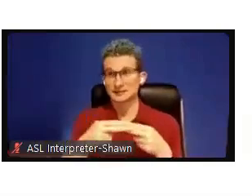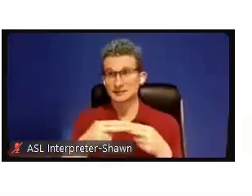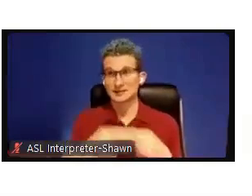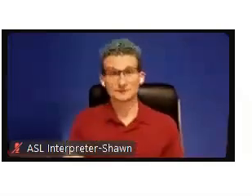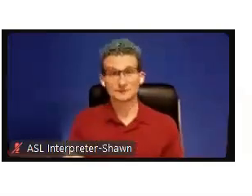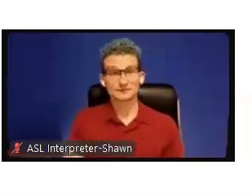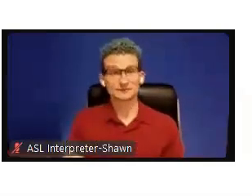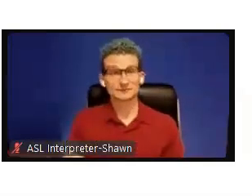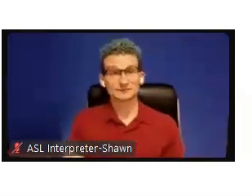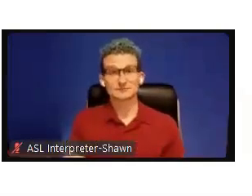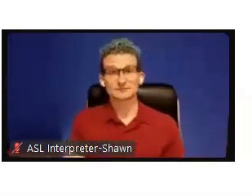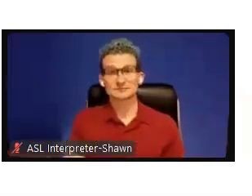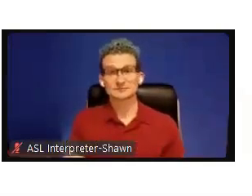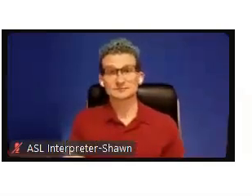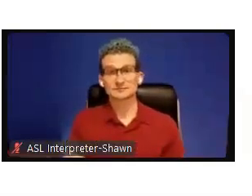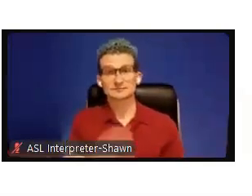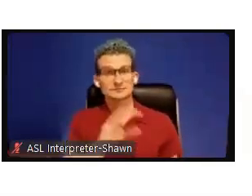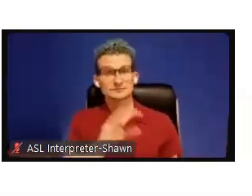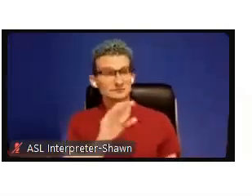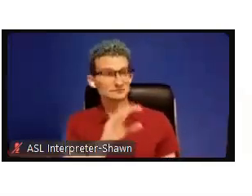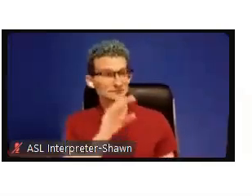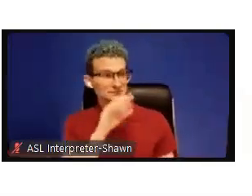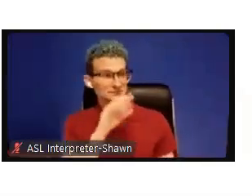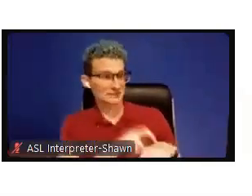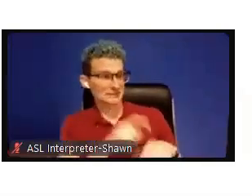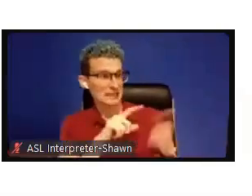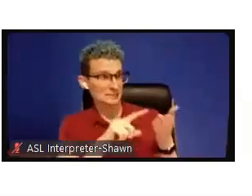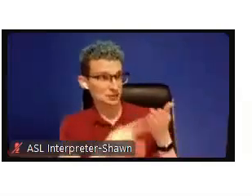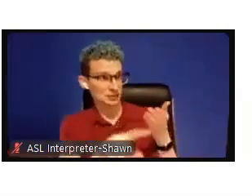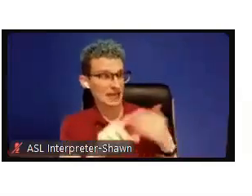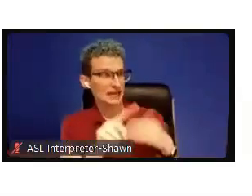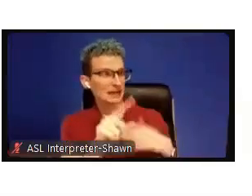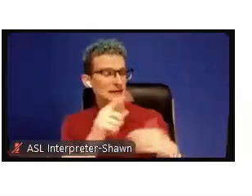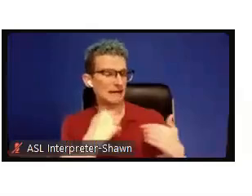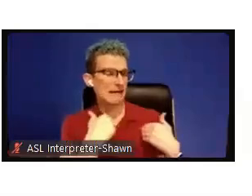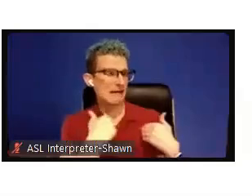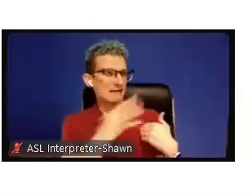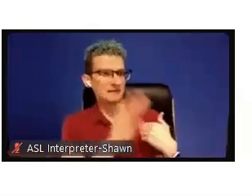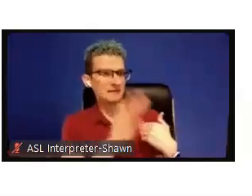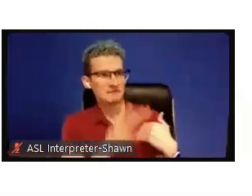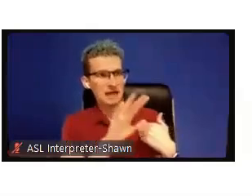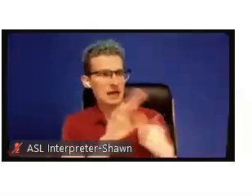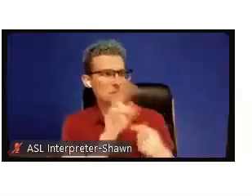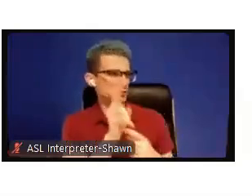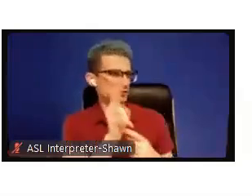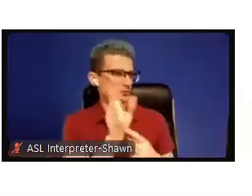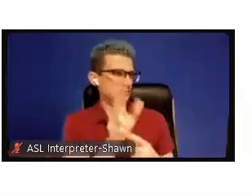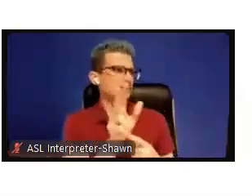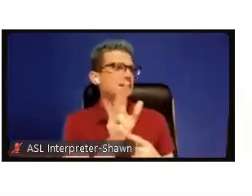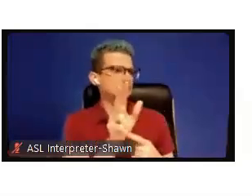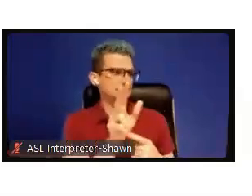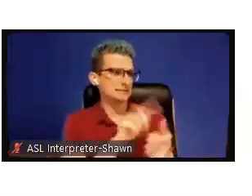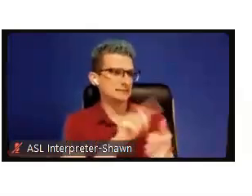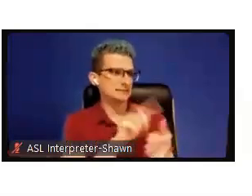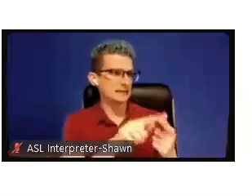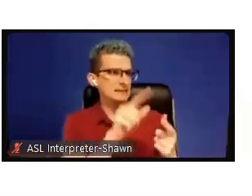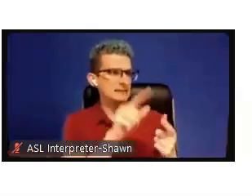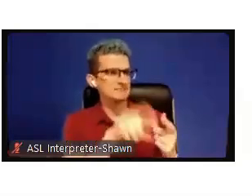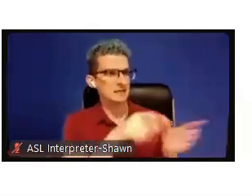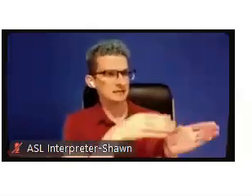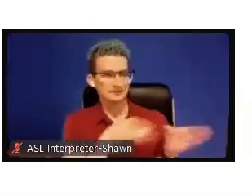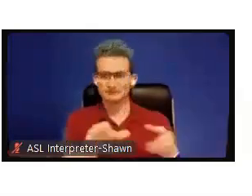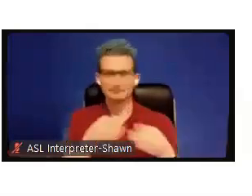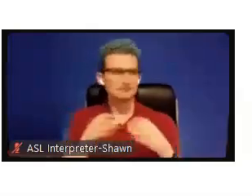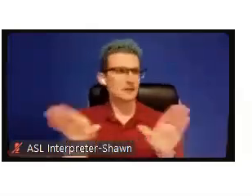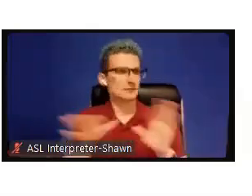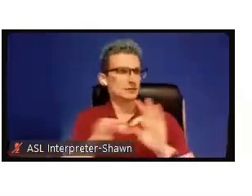Okay, do you want to just do a time check? We do have about Yep. 2 or 3 minutes until we got to get to public comment. So, okay. This